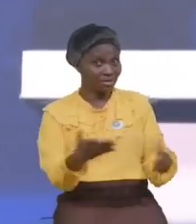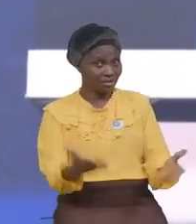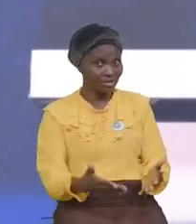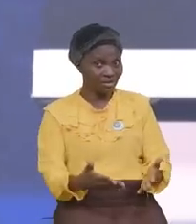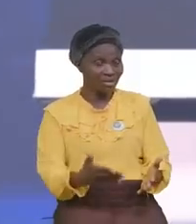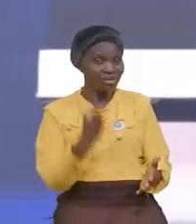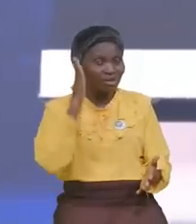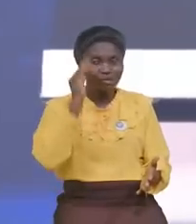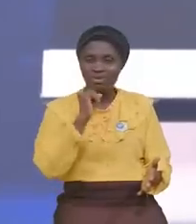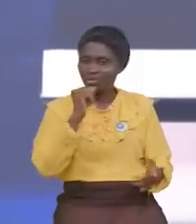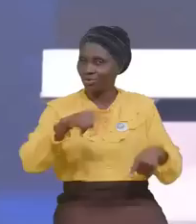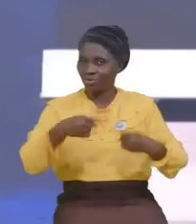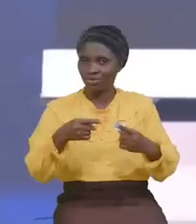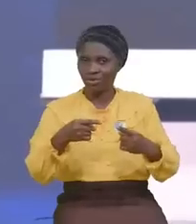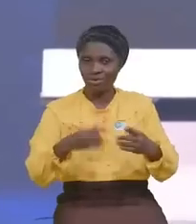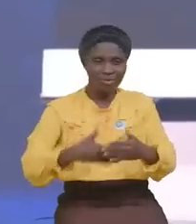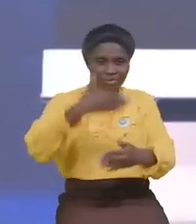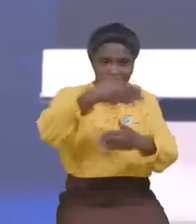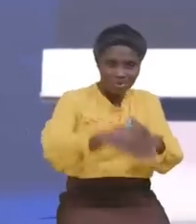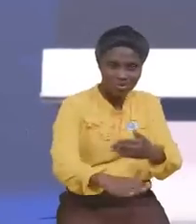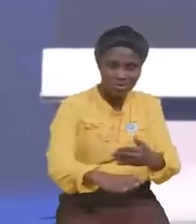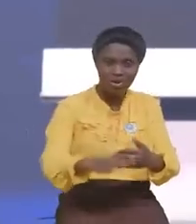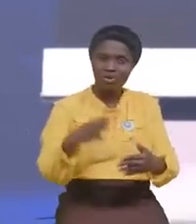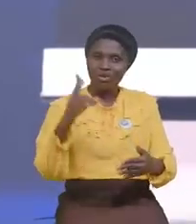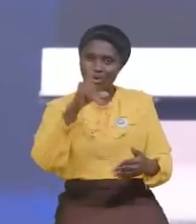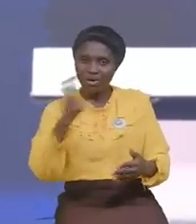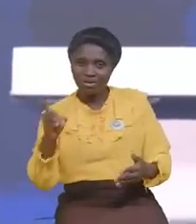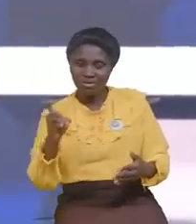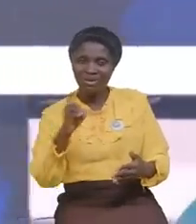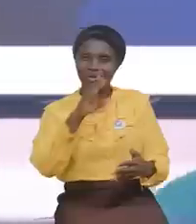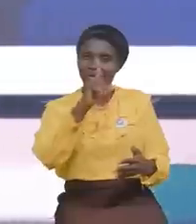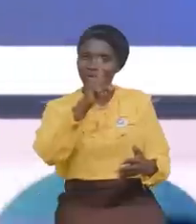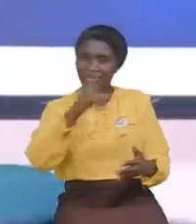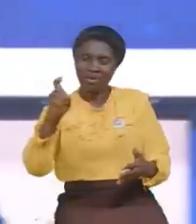go beyond 100 or 120 or 150 years.